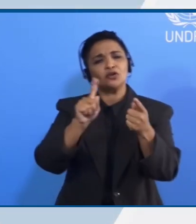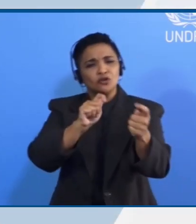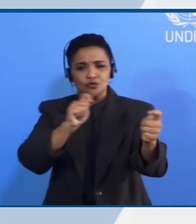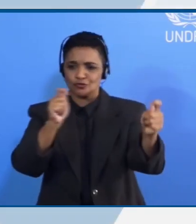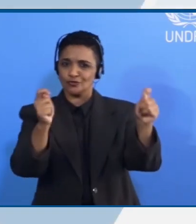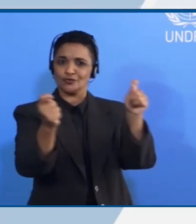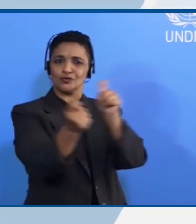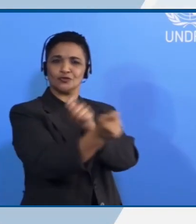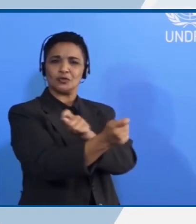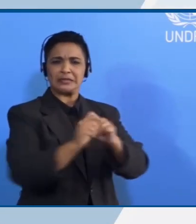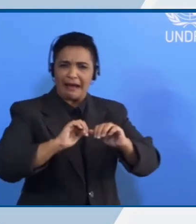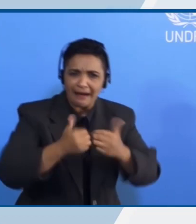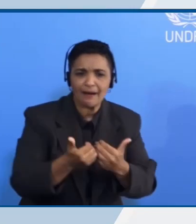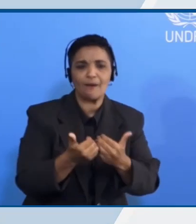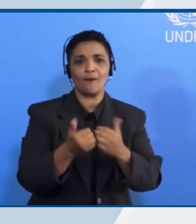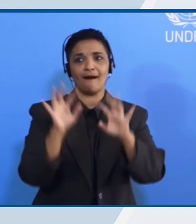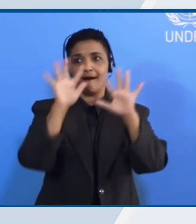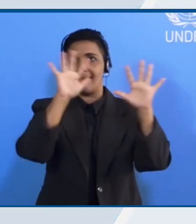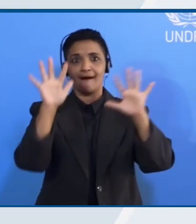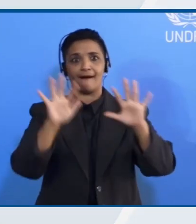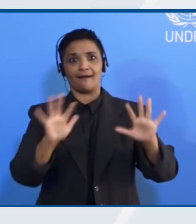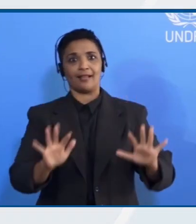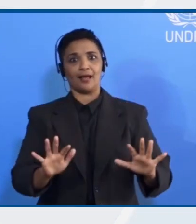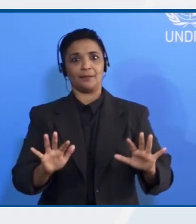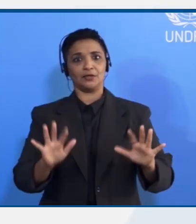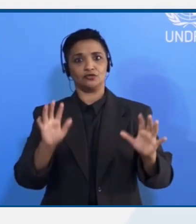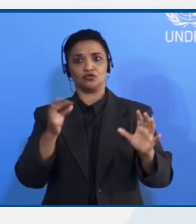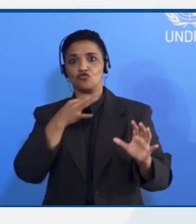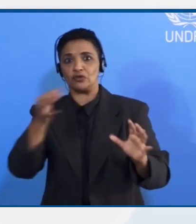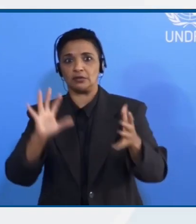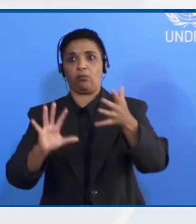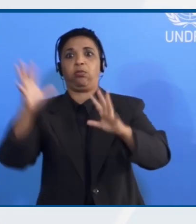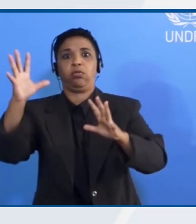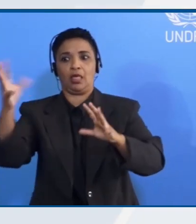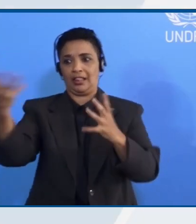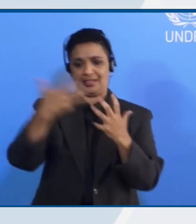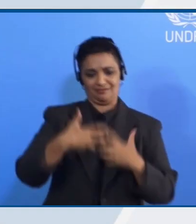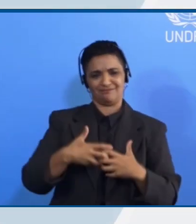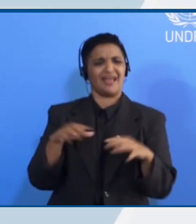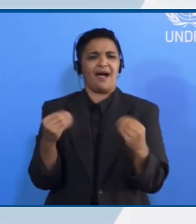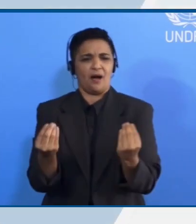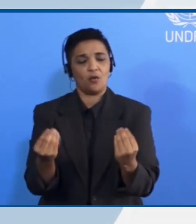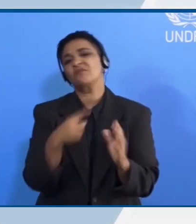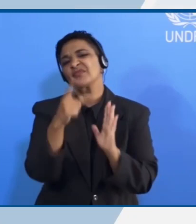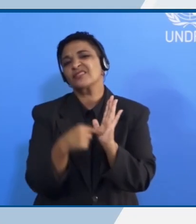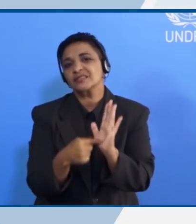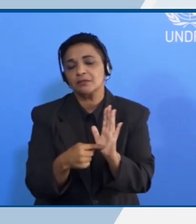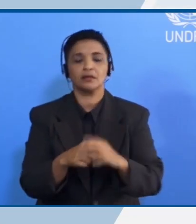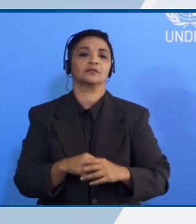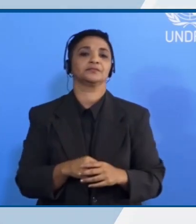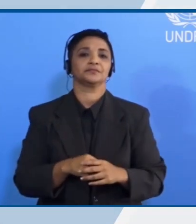how do we incorporate, climate risk, and things like